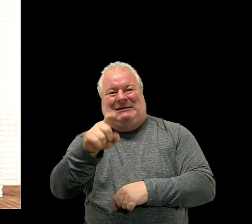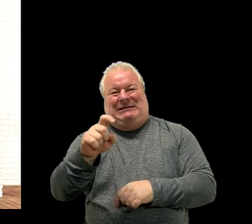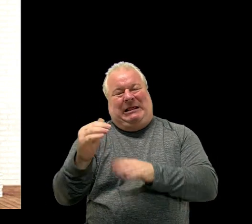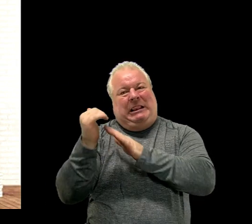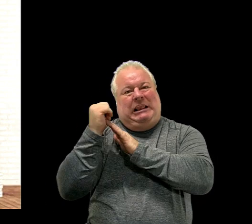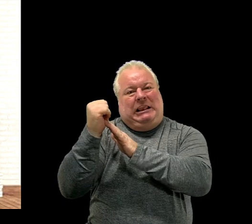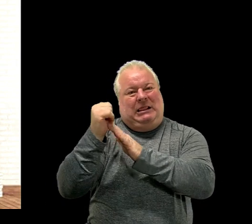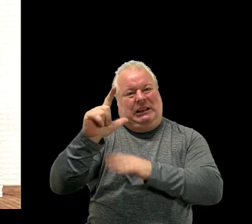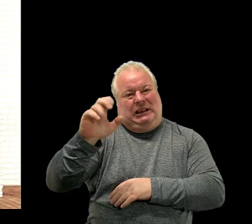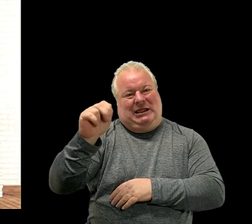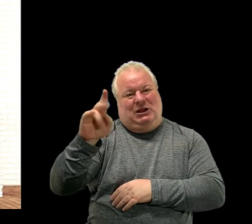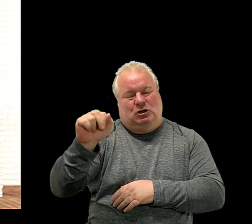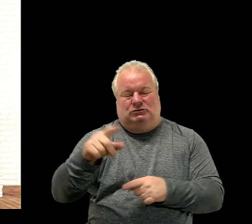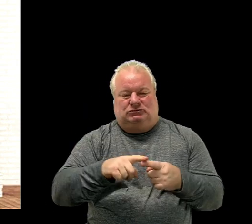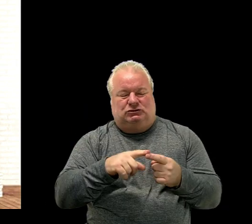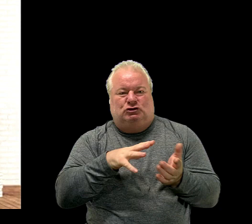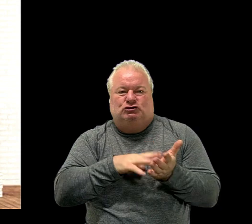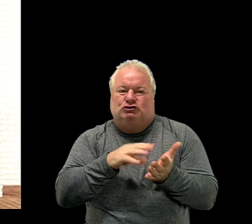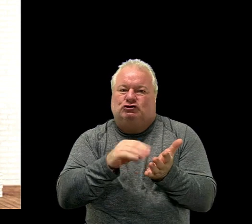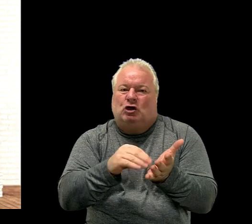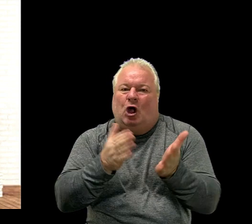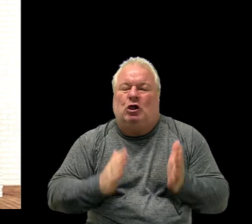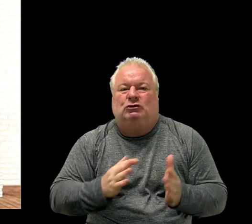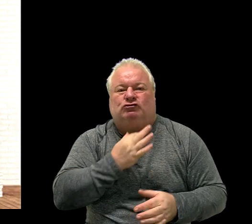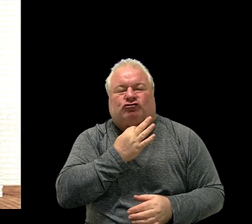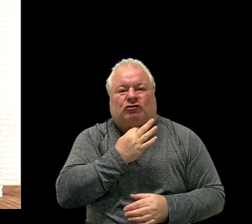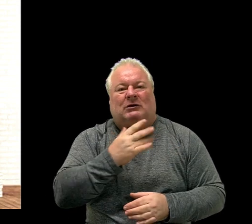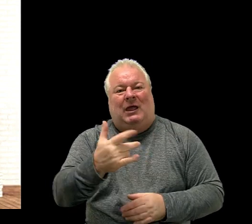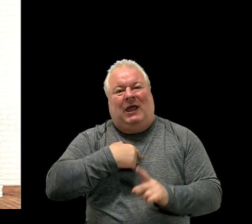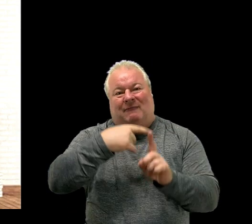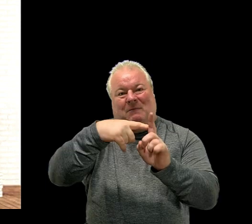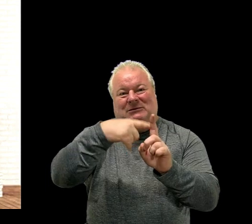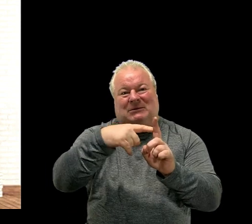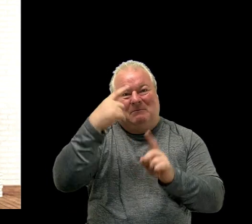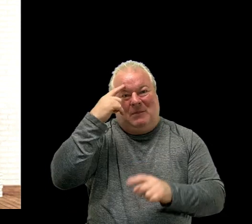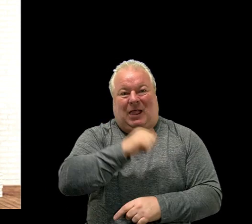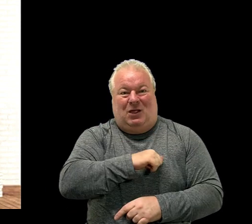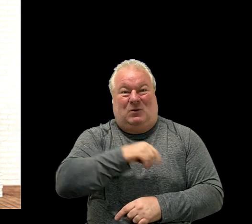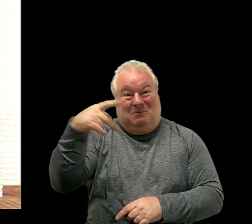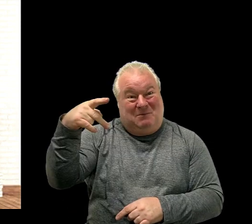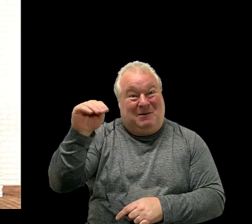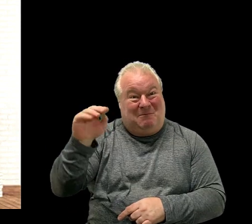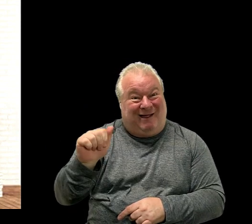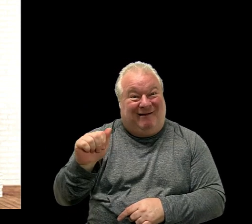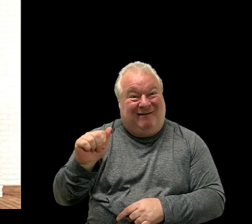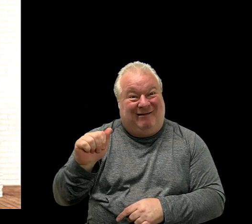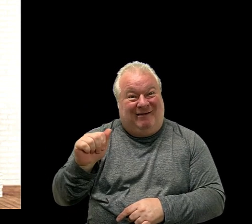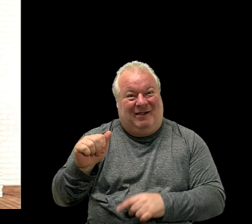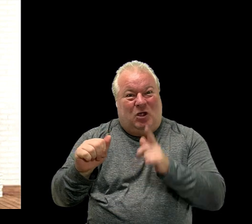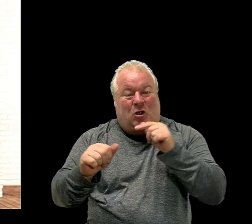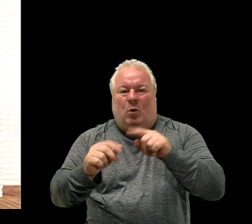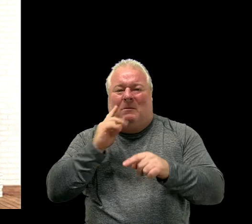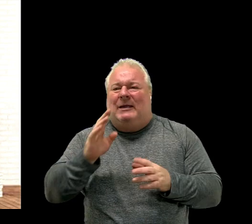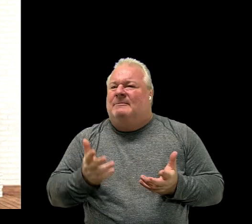leaders and scholars that have a positive mental attitude, that are going to be